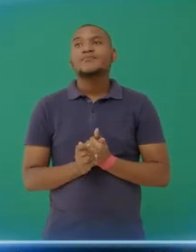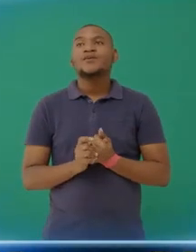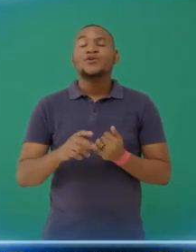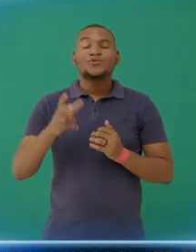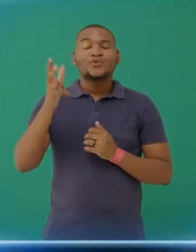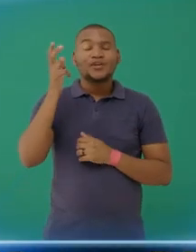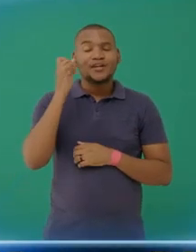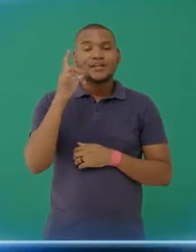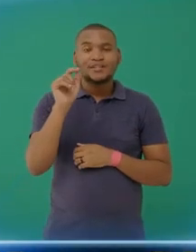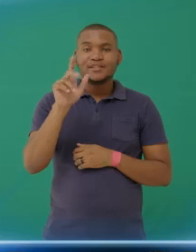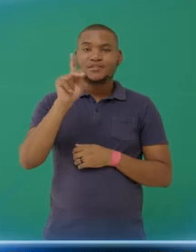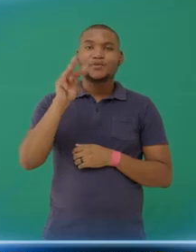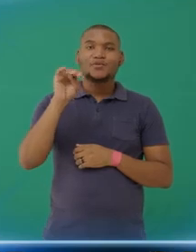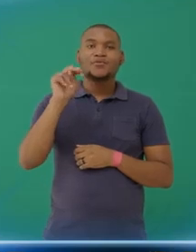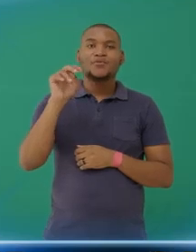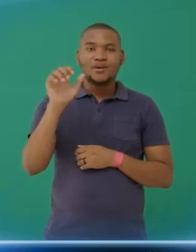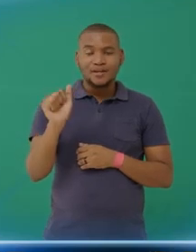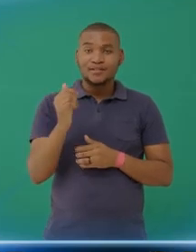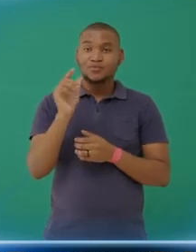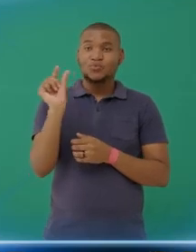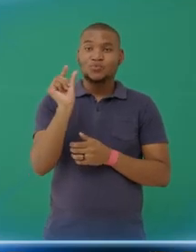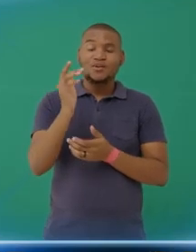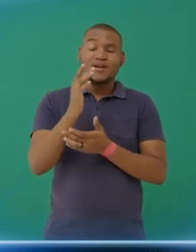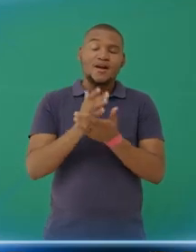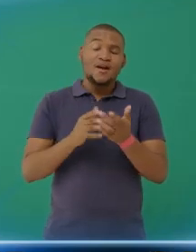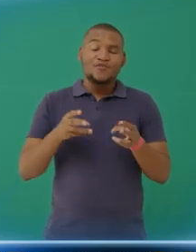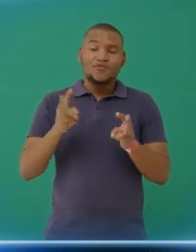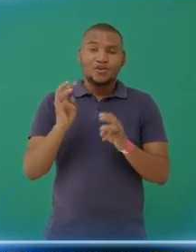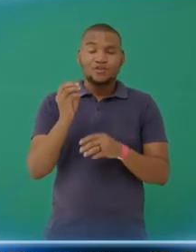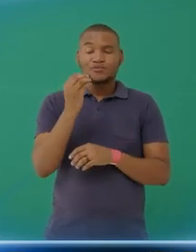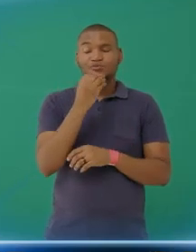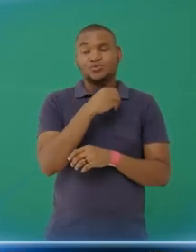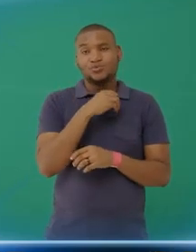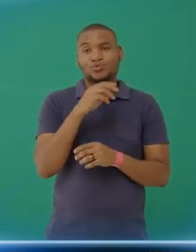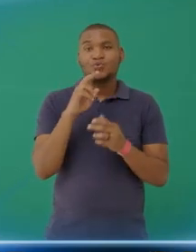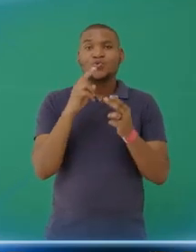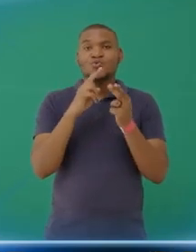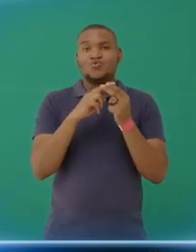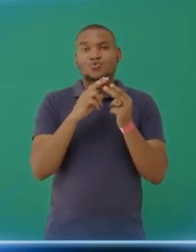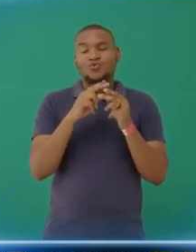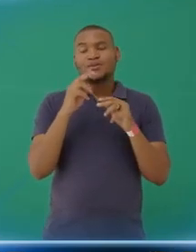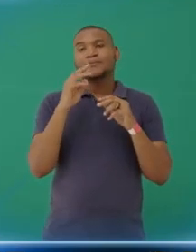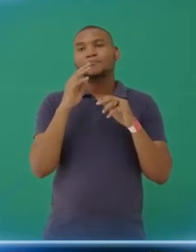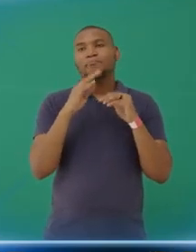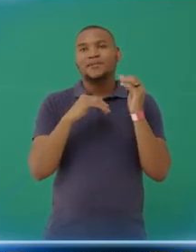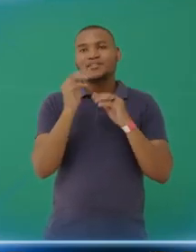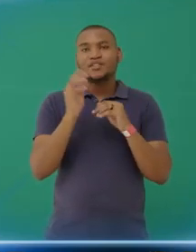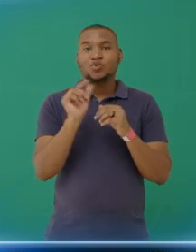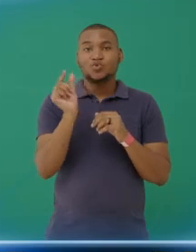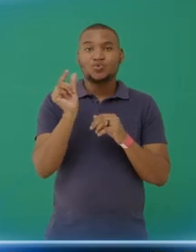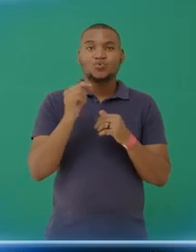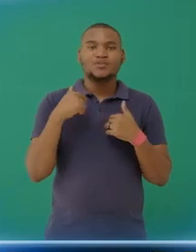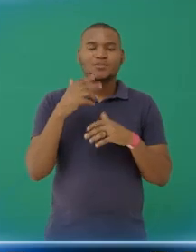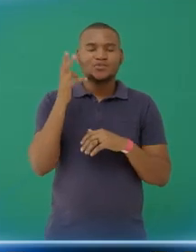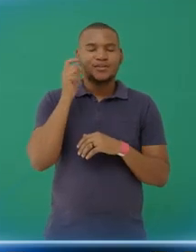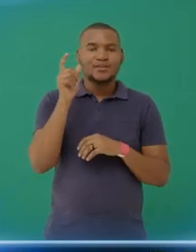heard it, Kwena is about halfway to the union buildings. I'm sure we'll start hearing them soon. South Africa, the